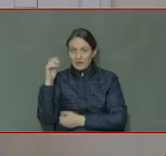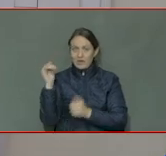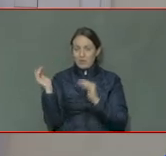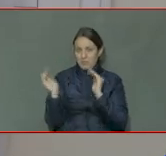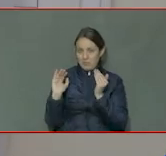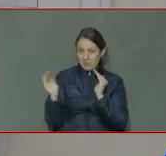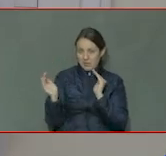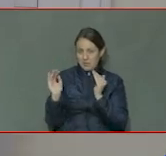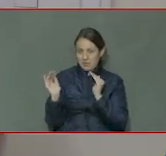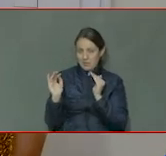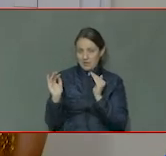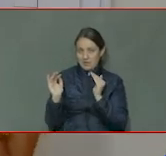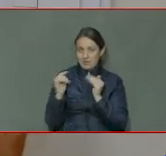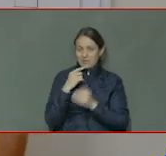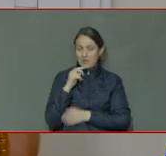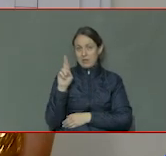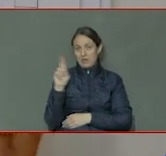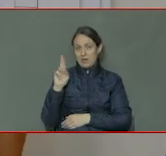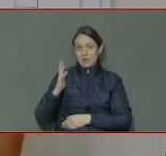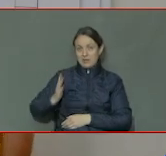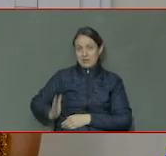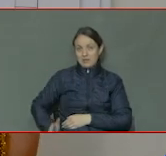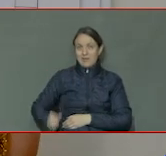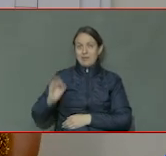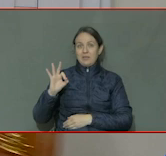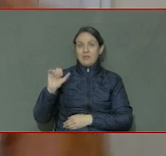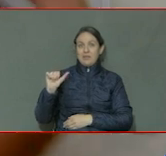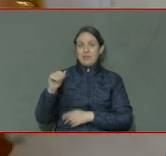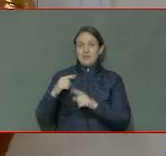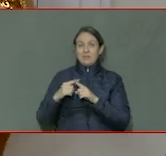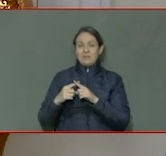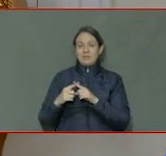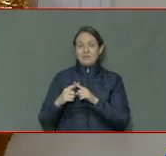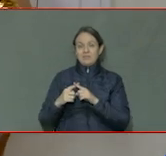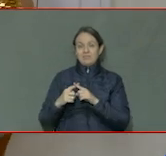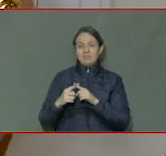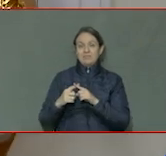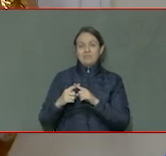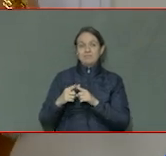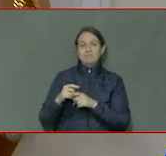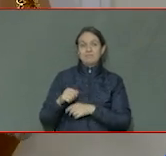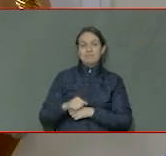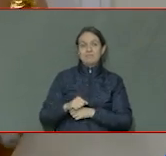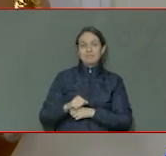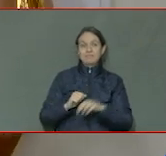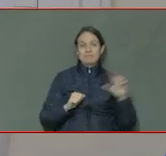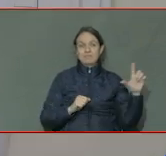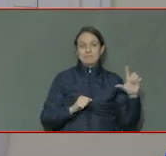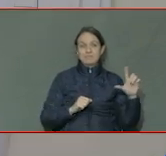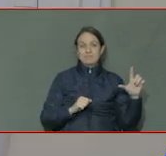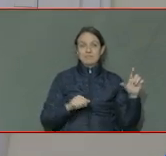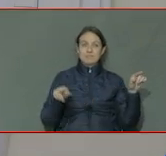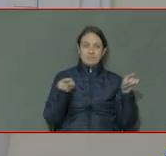one. So my right-hand side becomes 36 times smaller. So my left-hand side must also